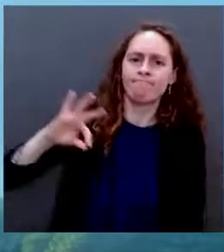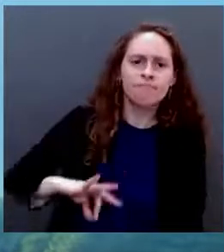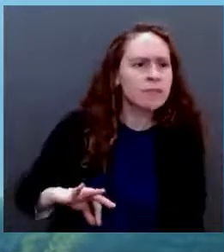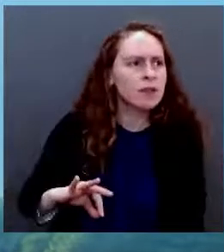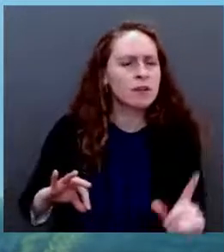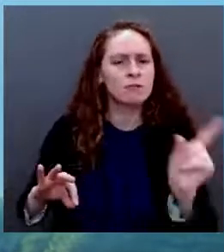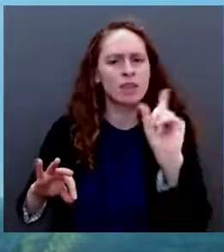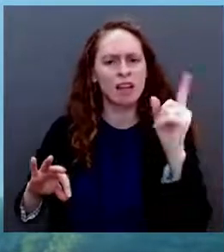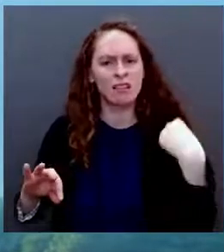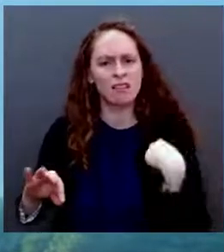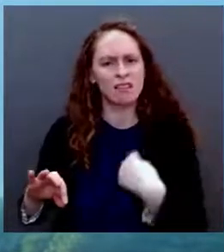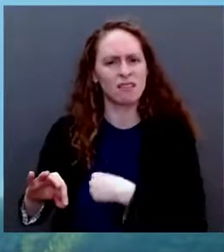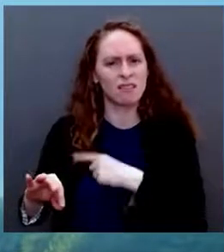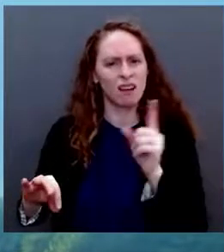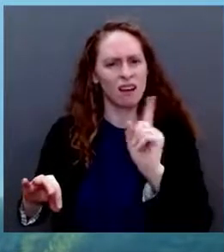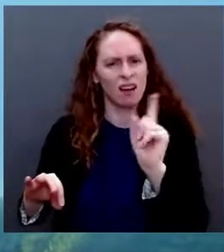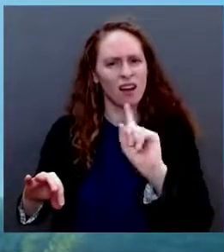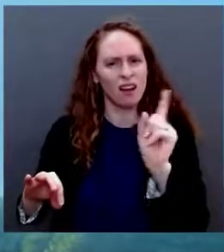the consumer.